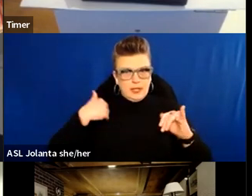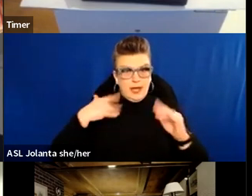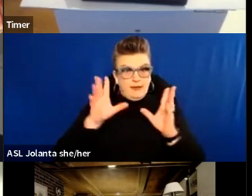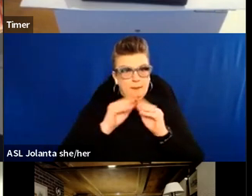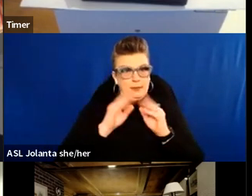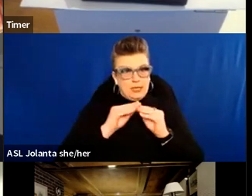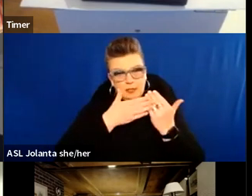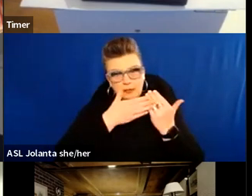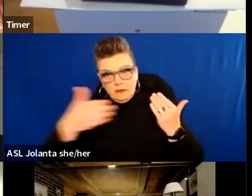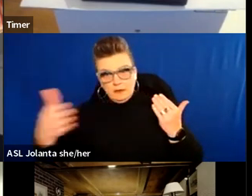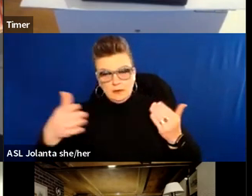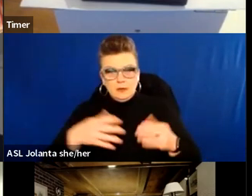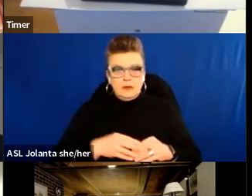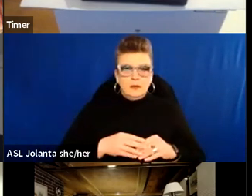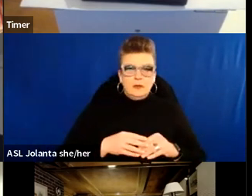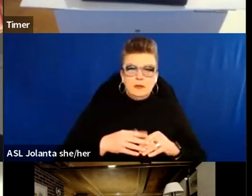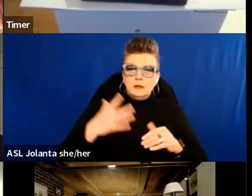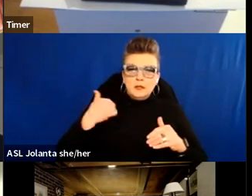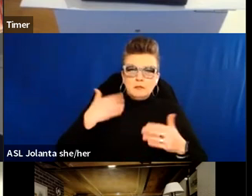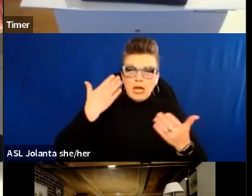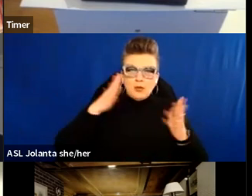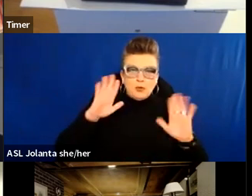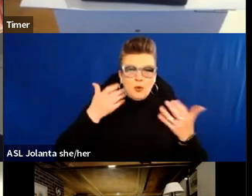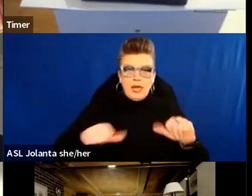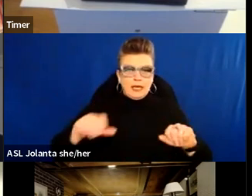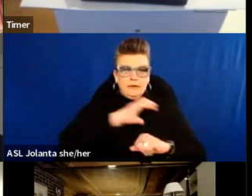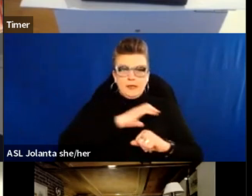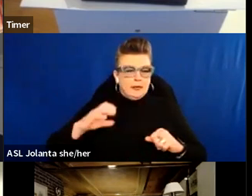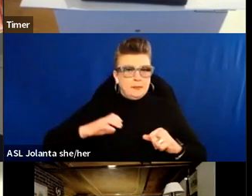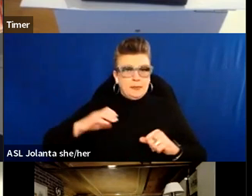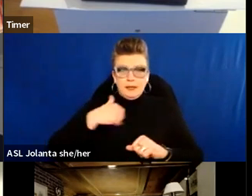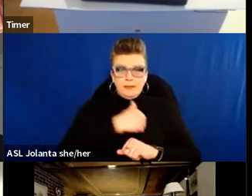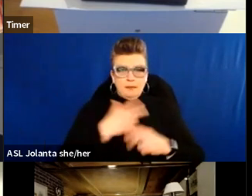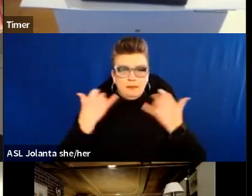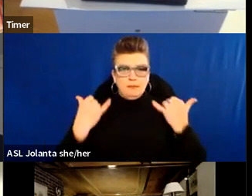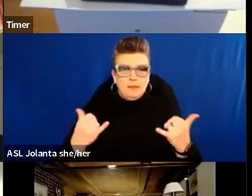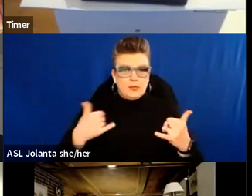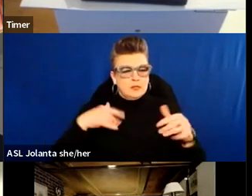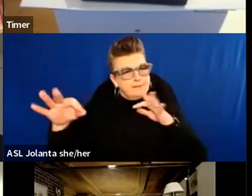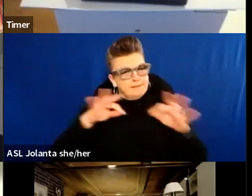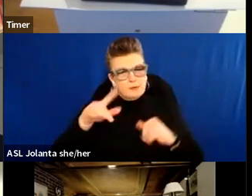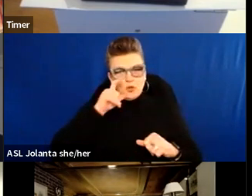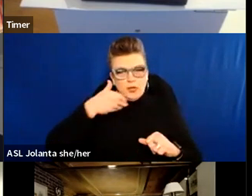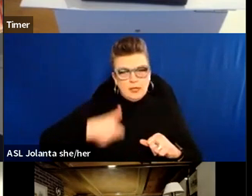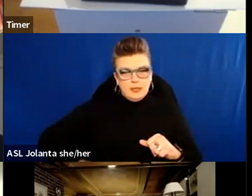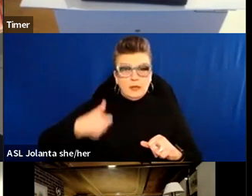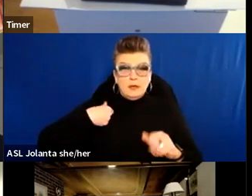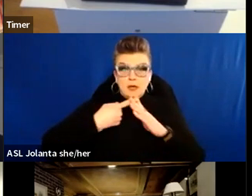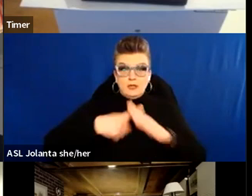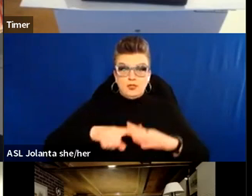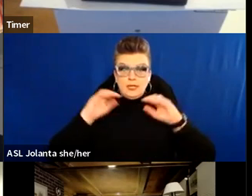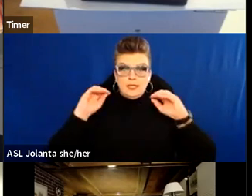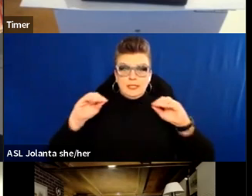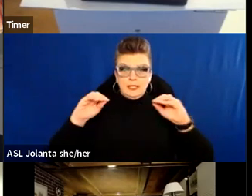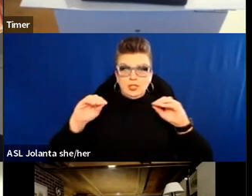i don't know any of the school uh committee members these days but let me tell you who i am i started teaching jeremiah